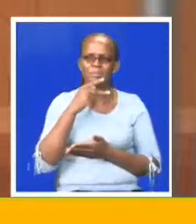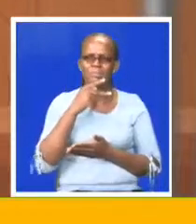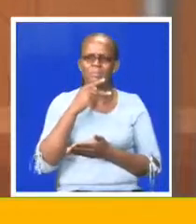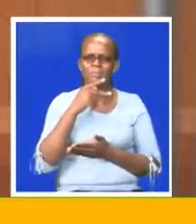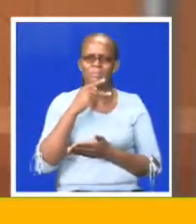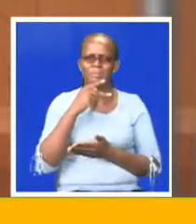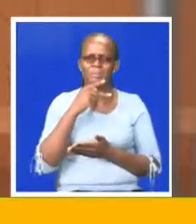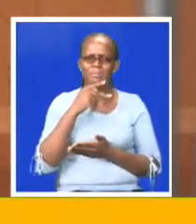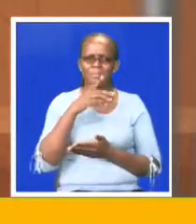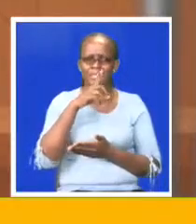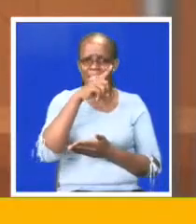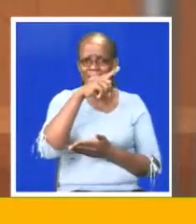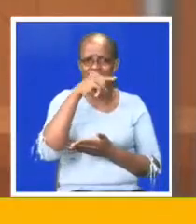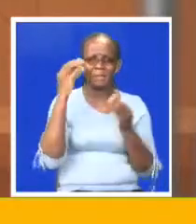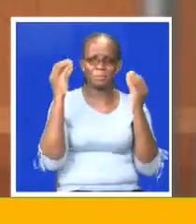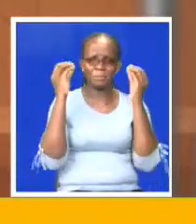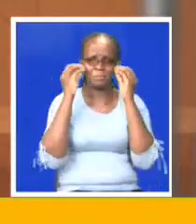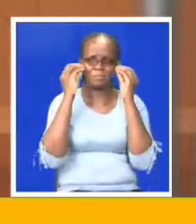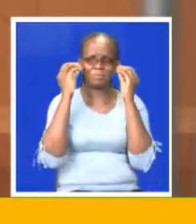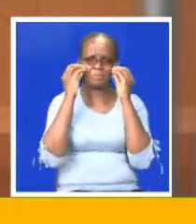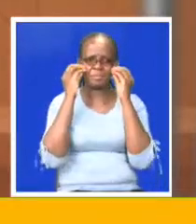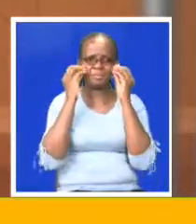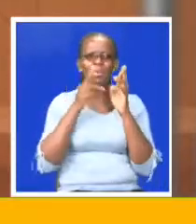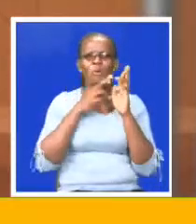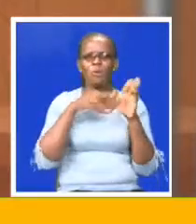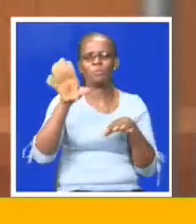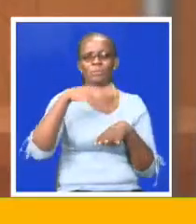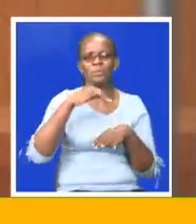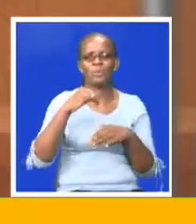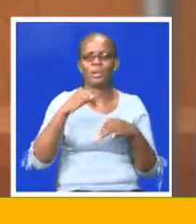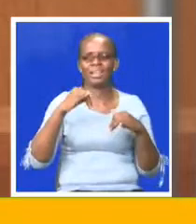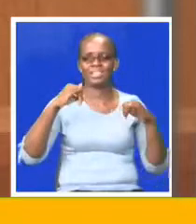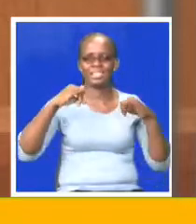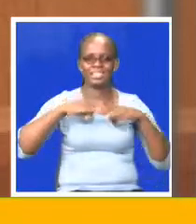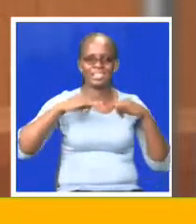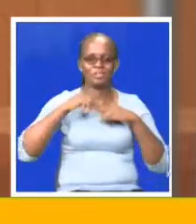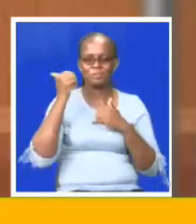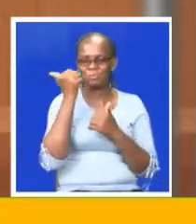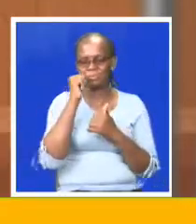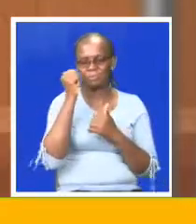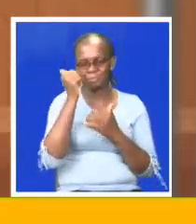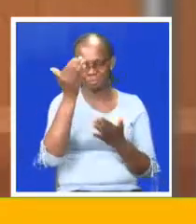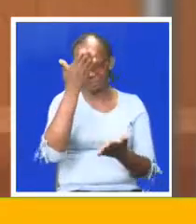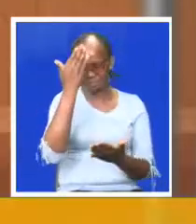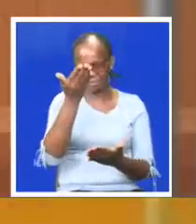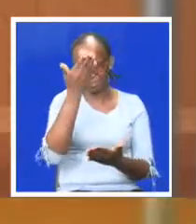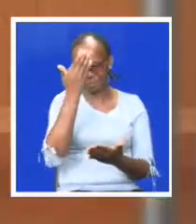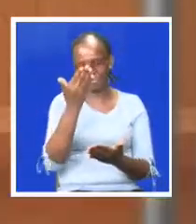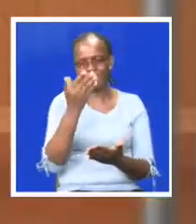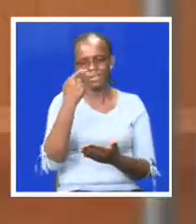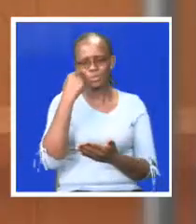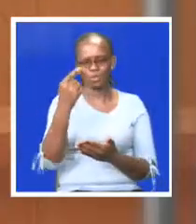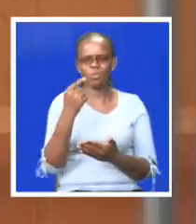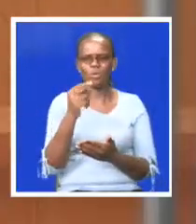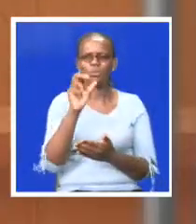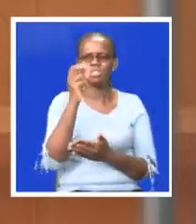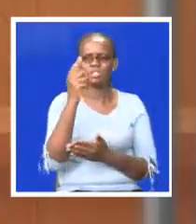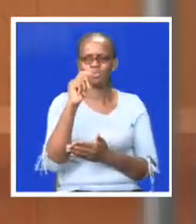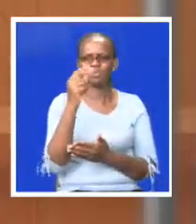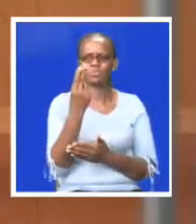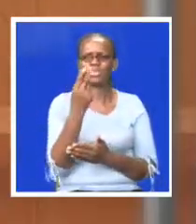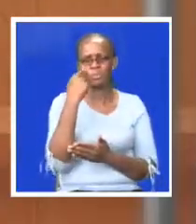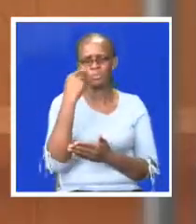Study. My name is Nogwazi Dlamini. I'm hoping that you are ready for another beautiful day of learning, and this is what your Tuesday looks like